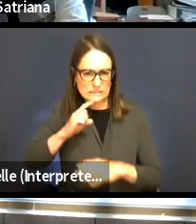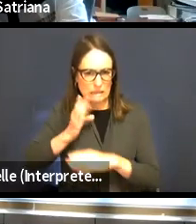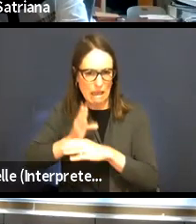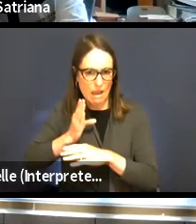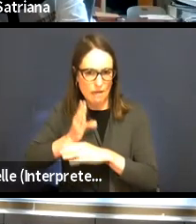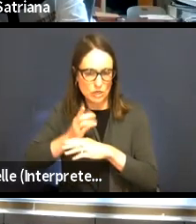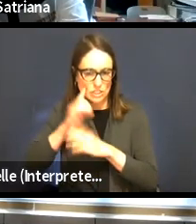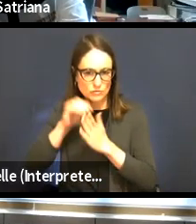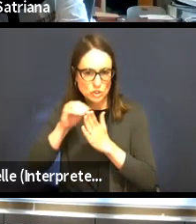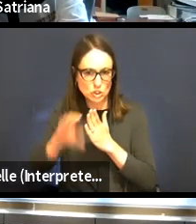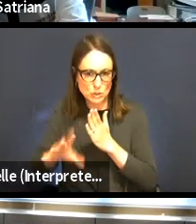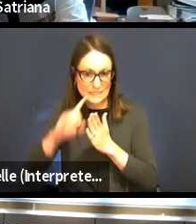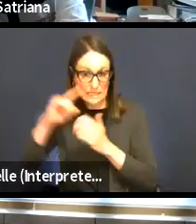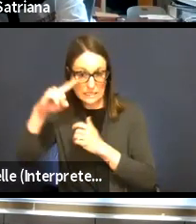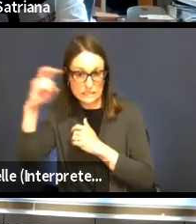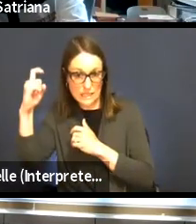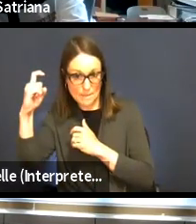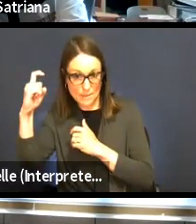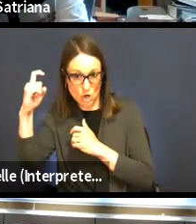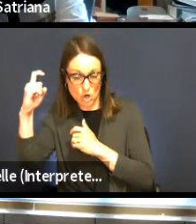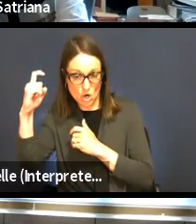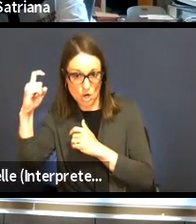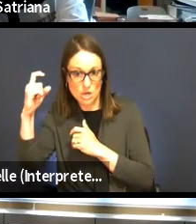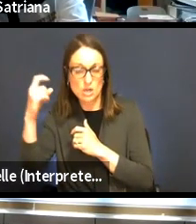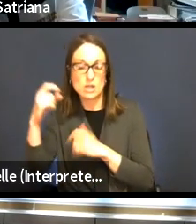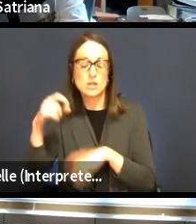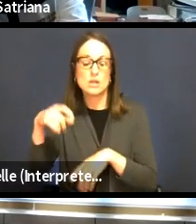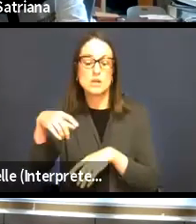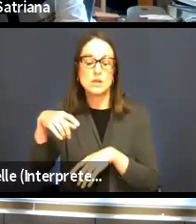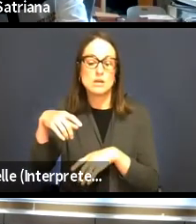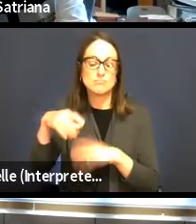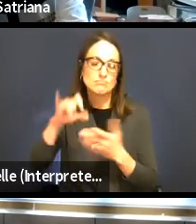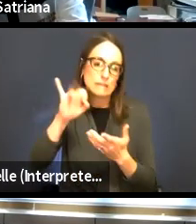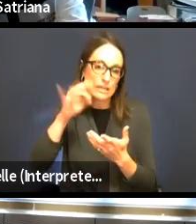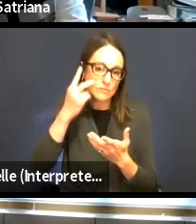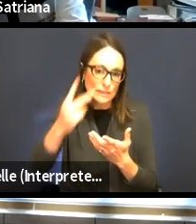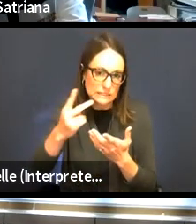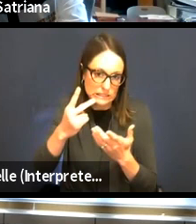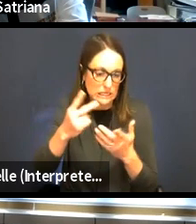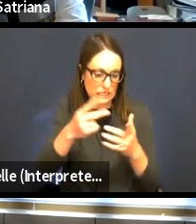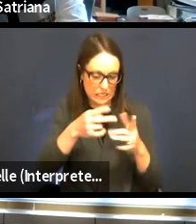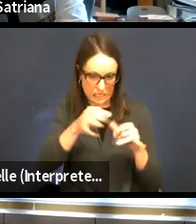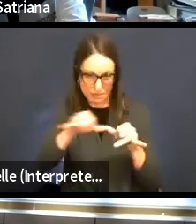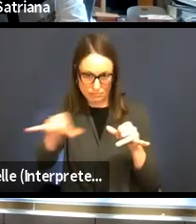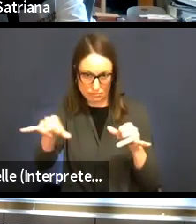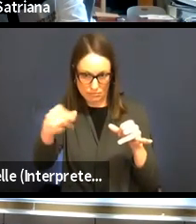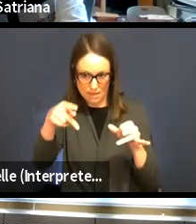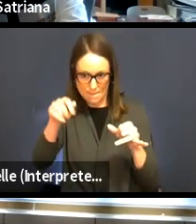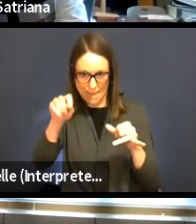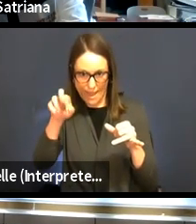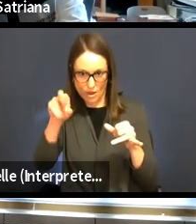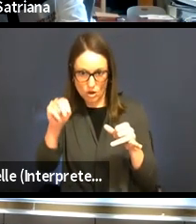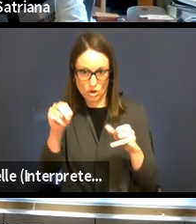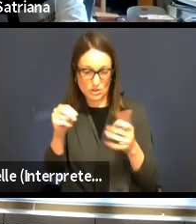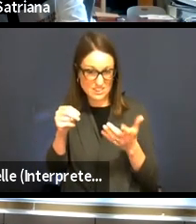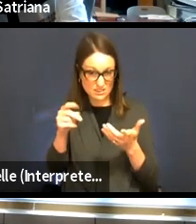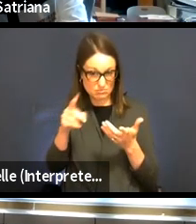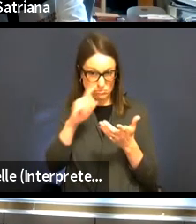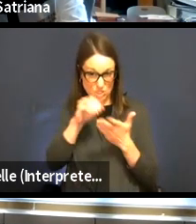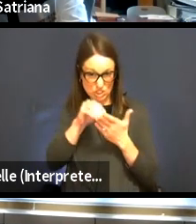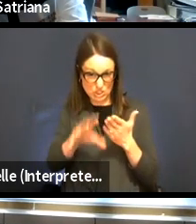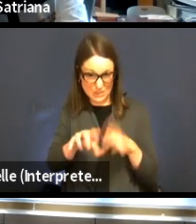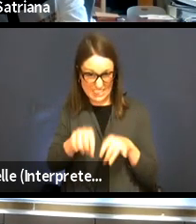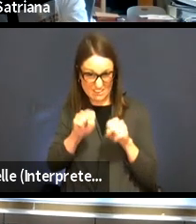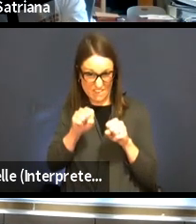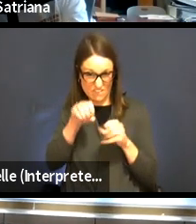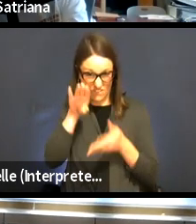per students in the summer, and whether or not, you know, we see patterns where students are taking fewer credits per head.